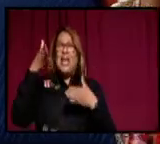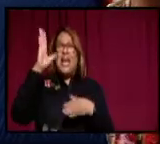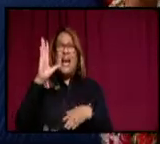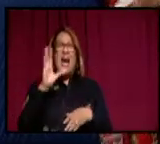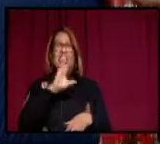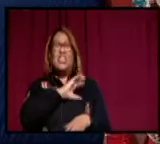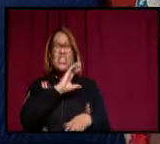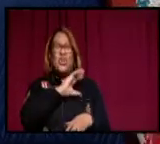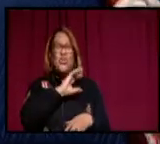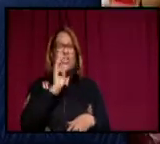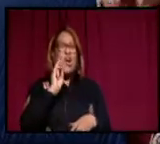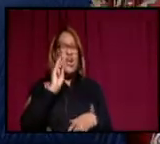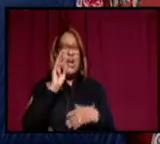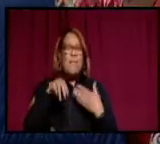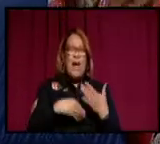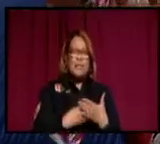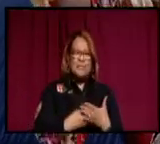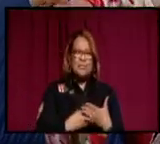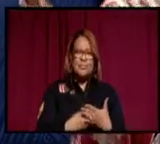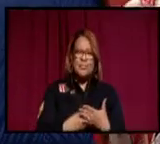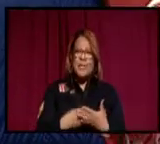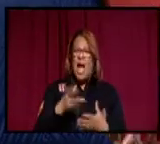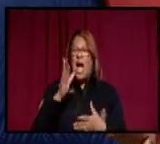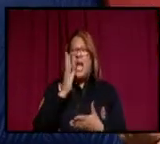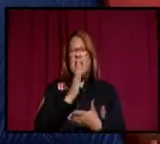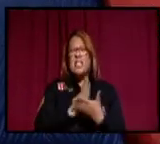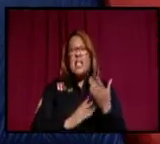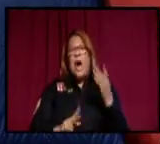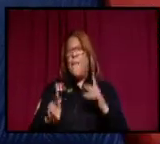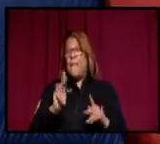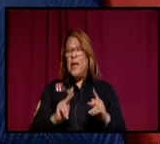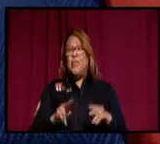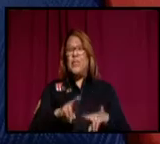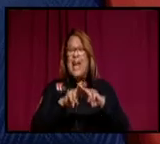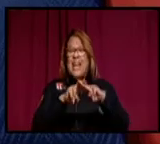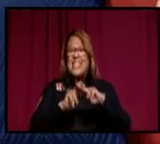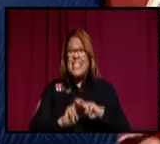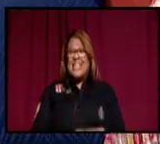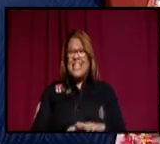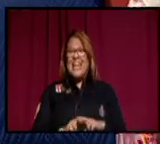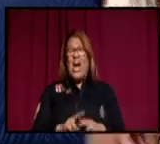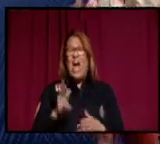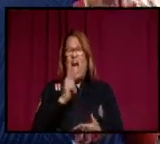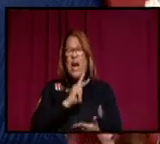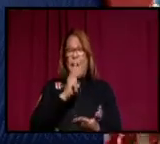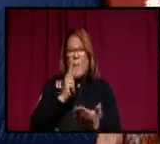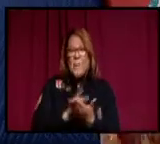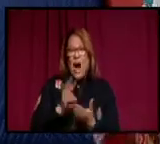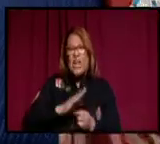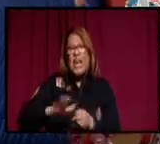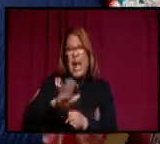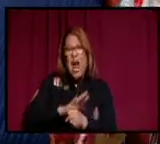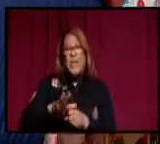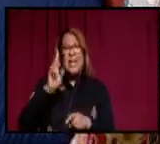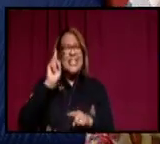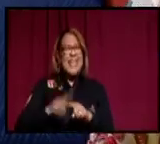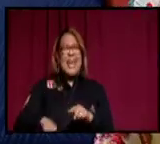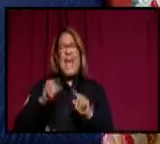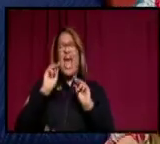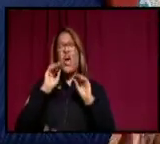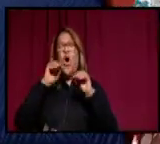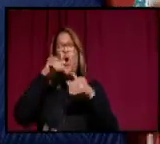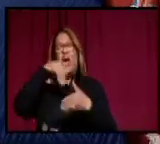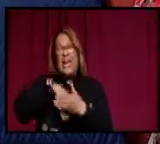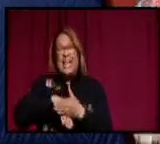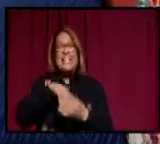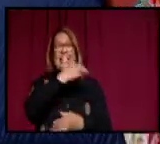talking about, how some people are sitting outside of the hospital rooms, outside in the parking lot, because they won't allow them to go in.